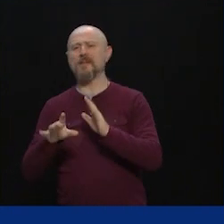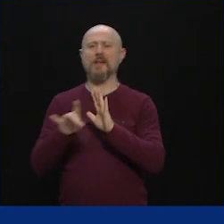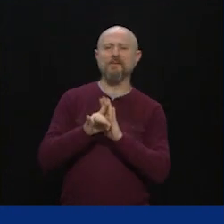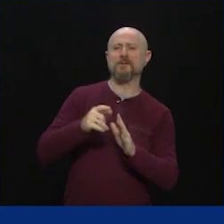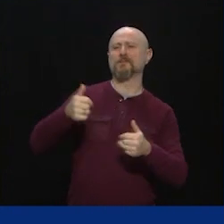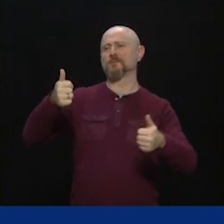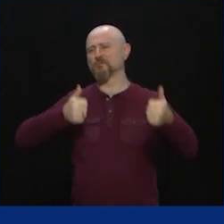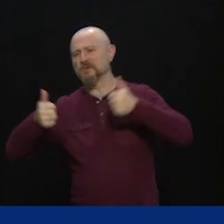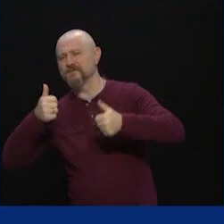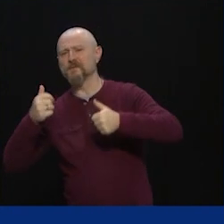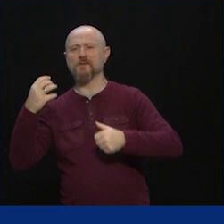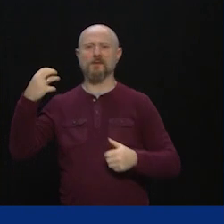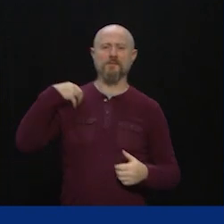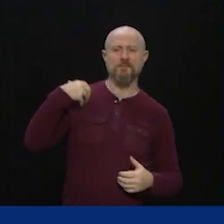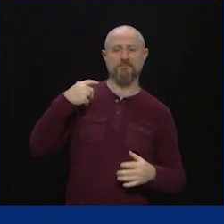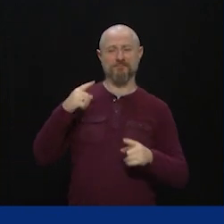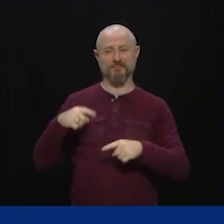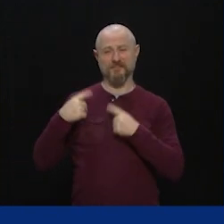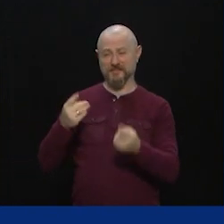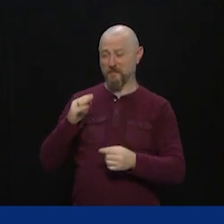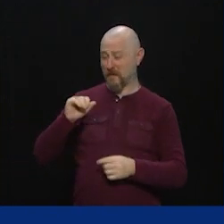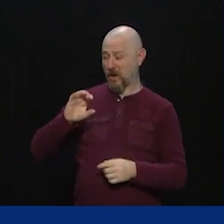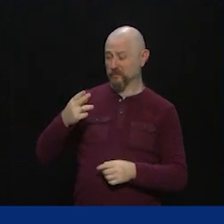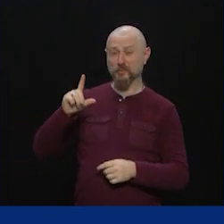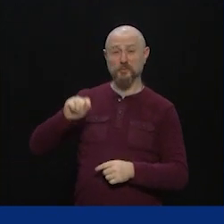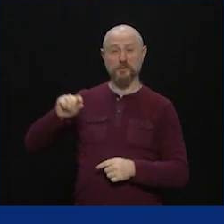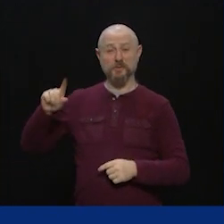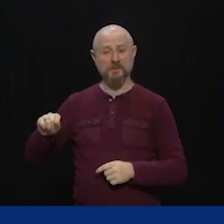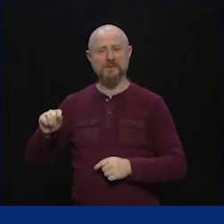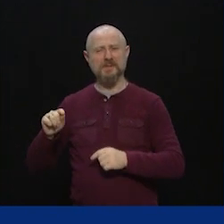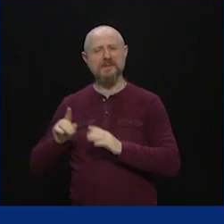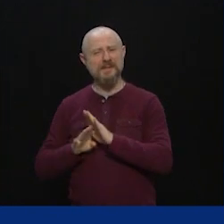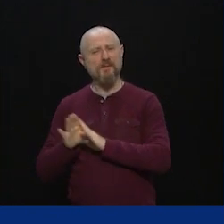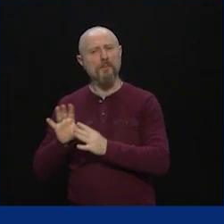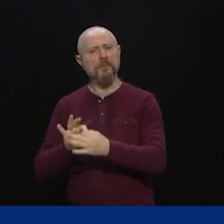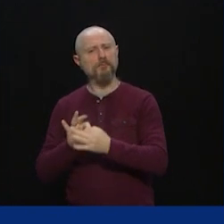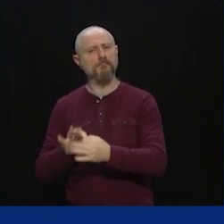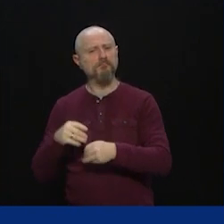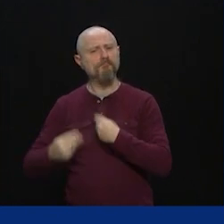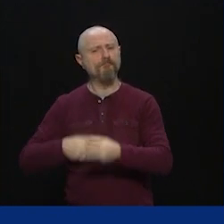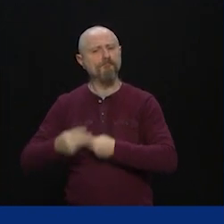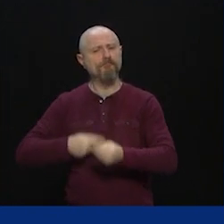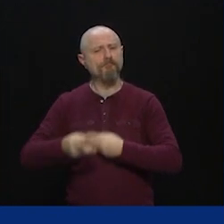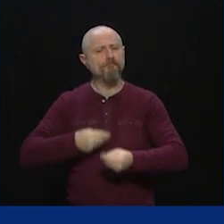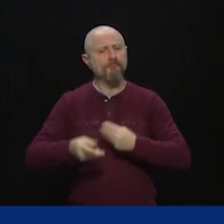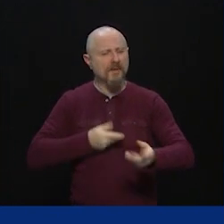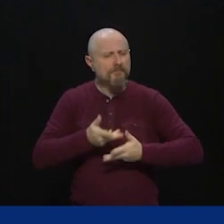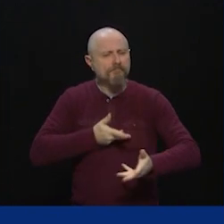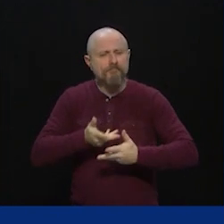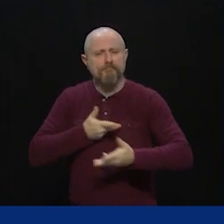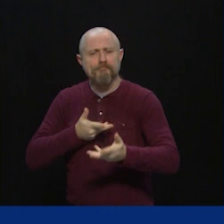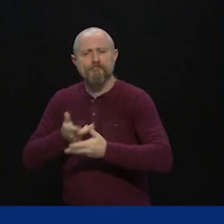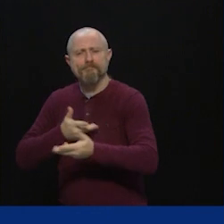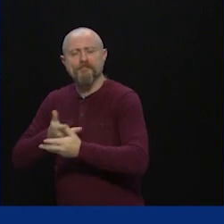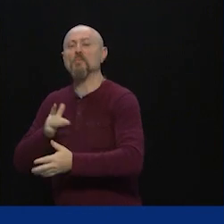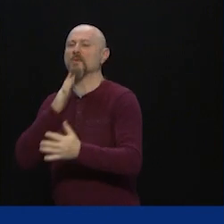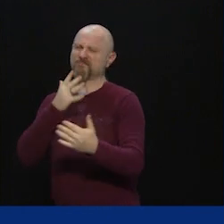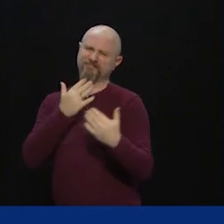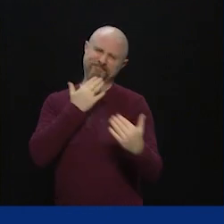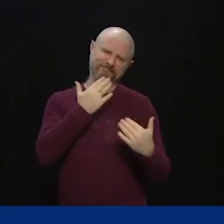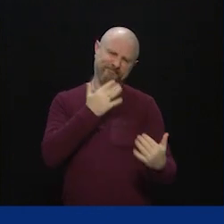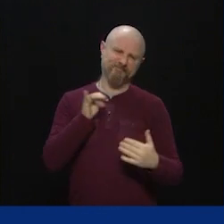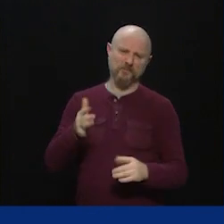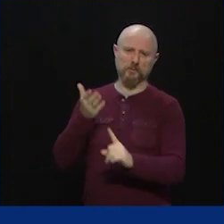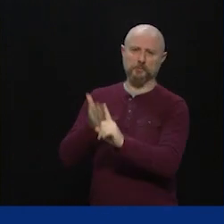giving everyone the resources they need. So thank you for all you've done in that front, Dr. Young. Please give our thanks to your entire team.